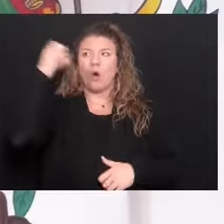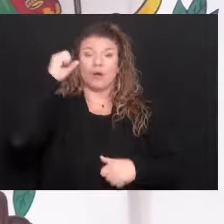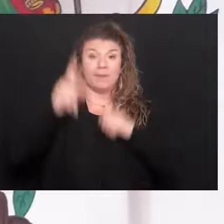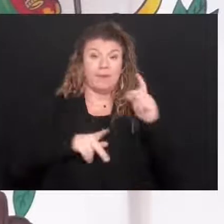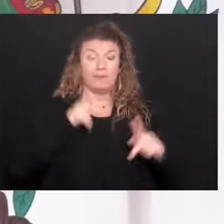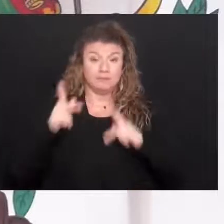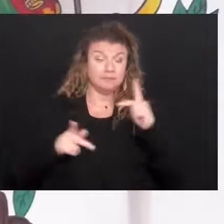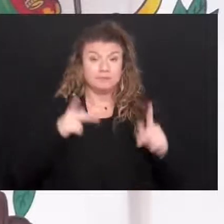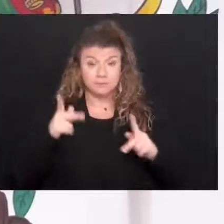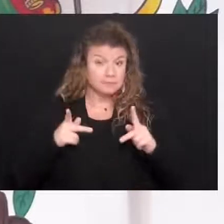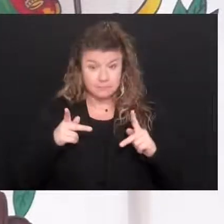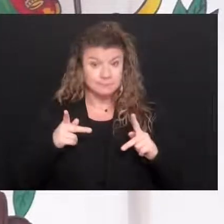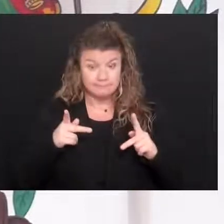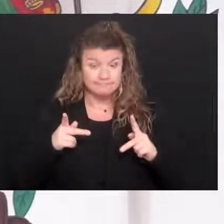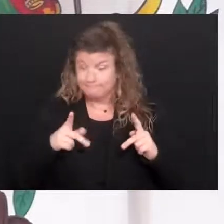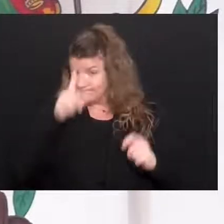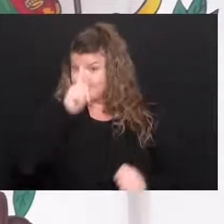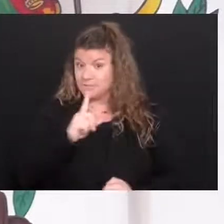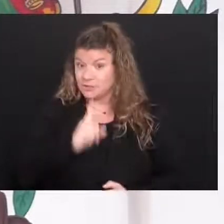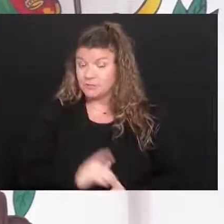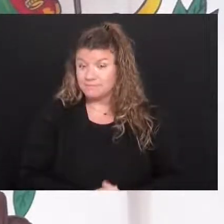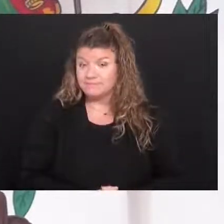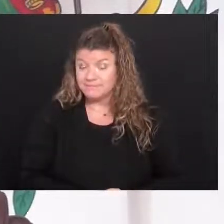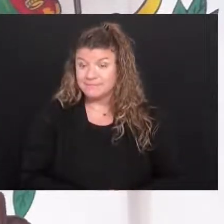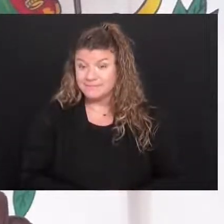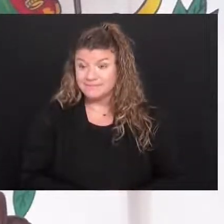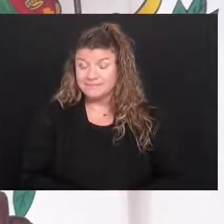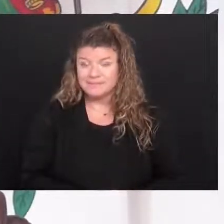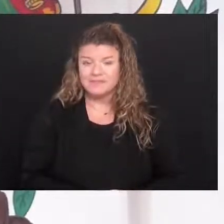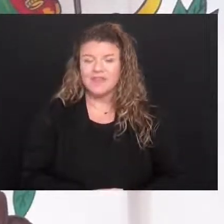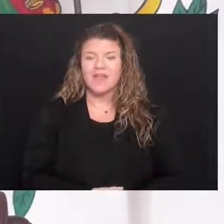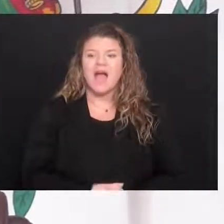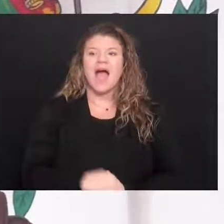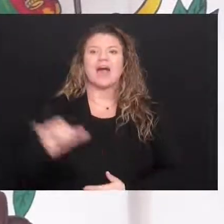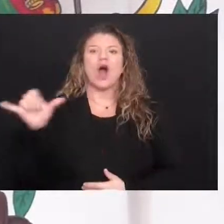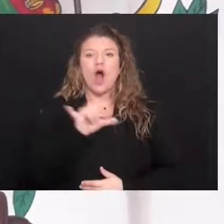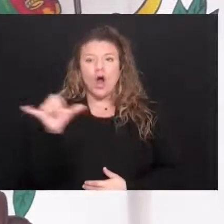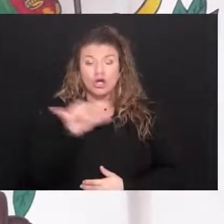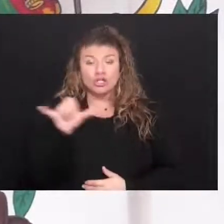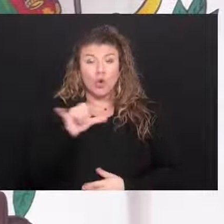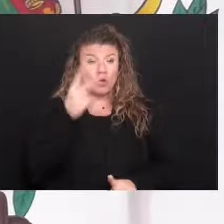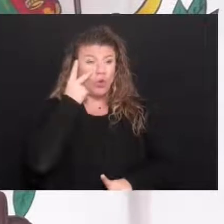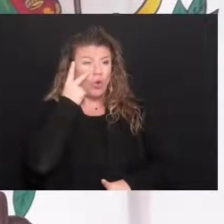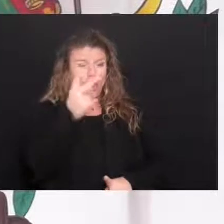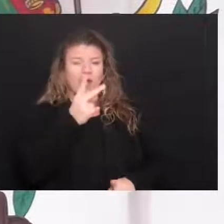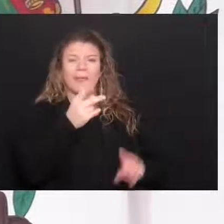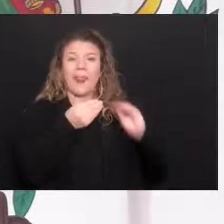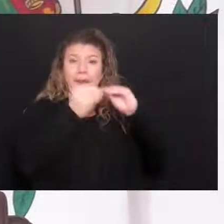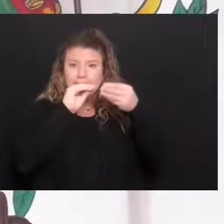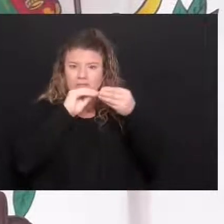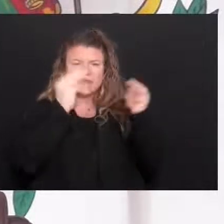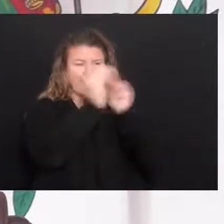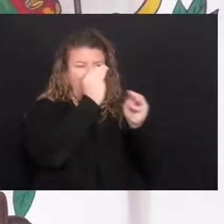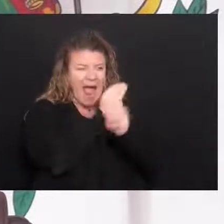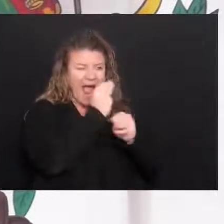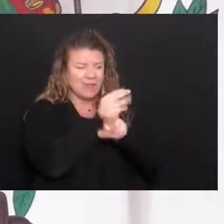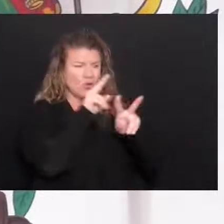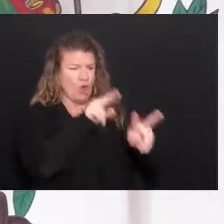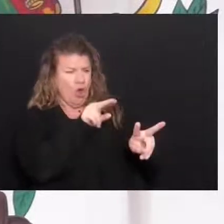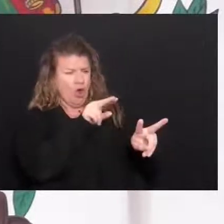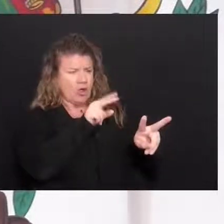Marsh just spoke of. And it also stands to reason from mathematically, you can see this and see it loud and